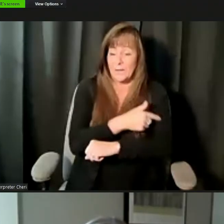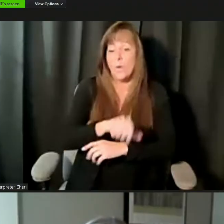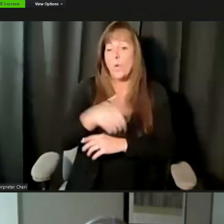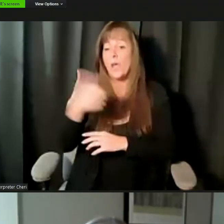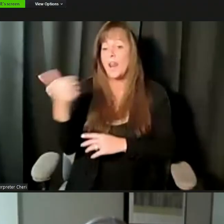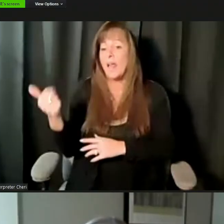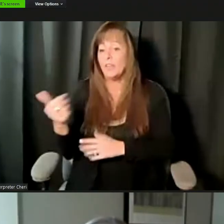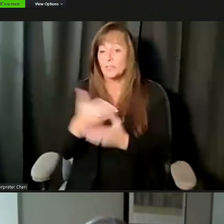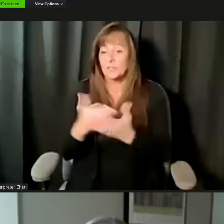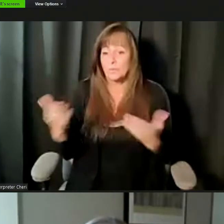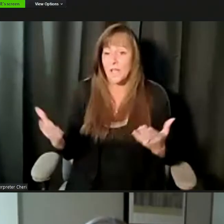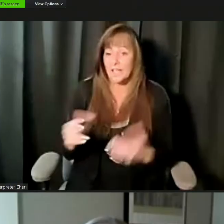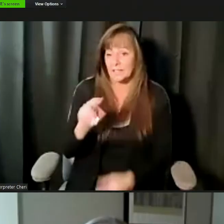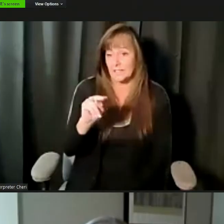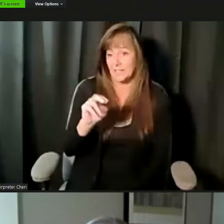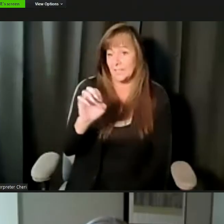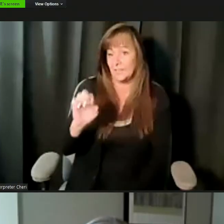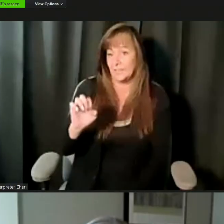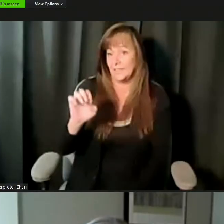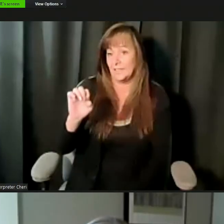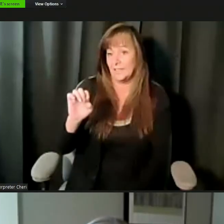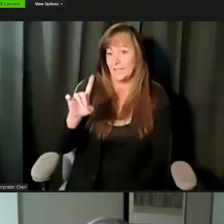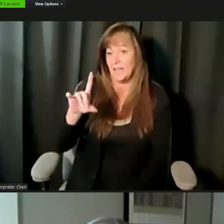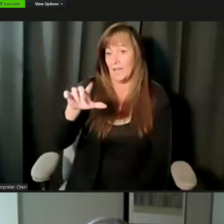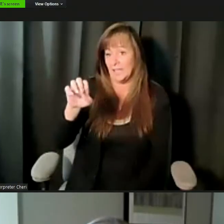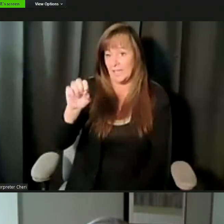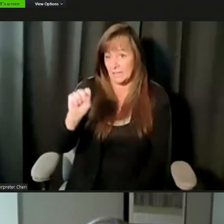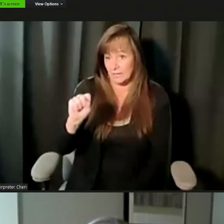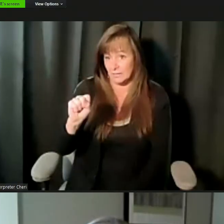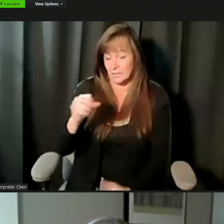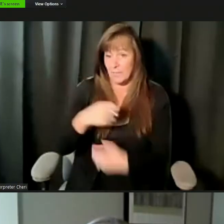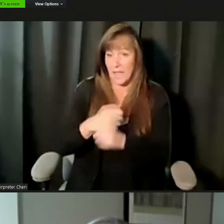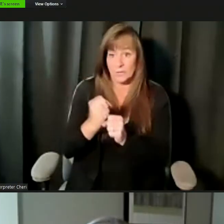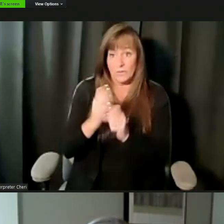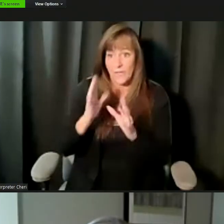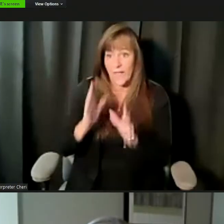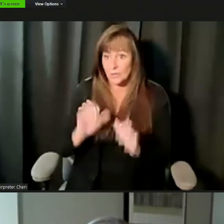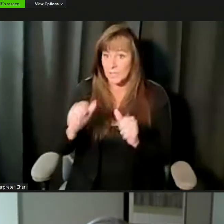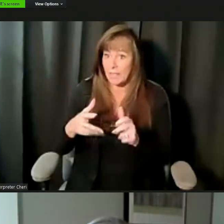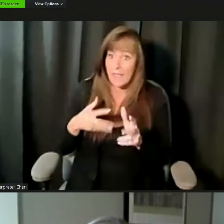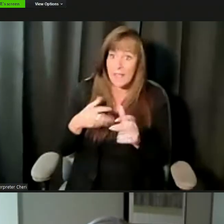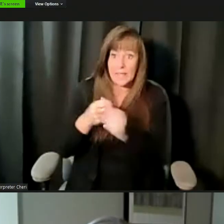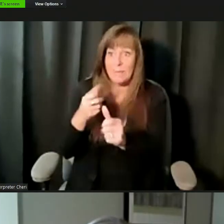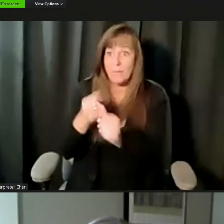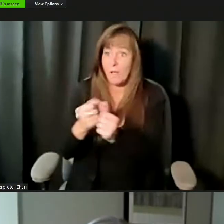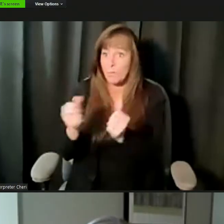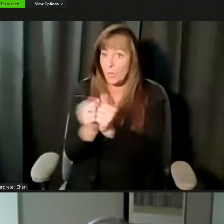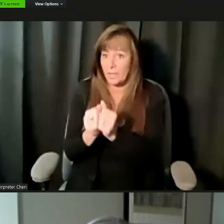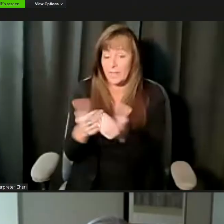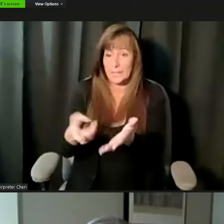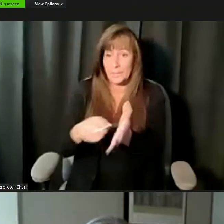needles? Will needle manufacturers, for example, be able to keep up? Thank you very much.